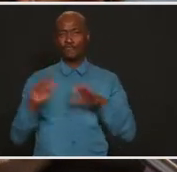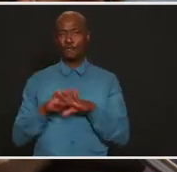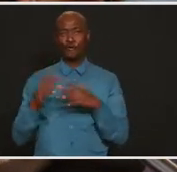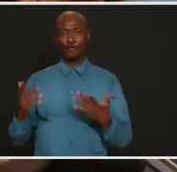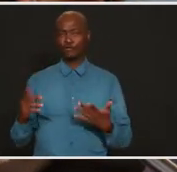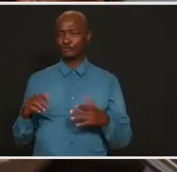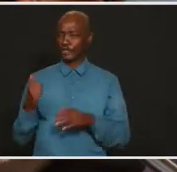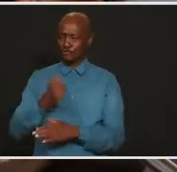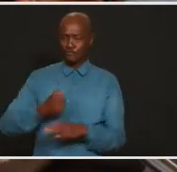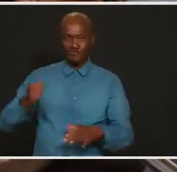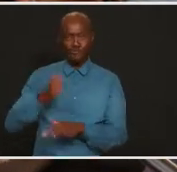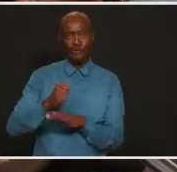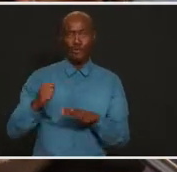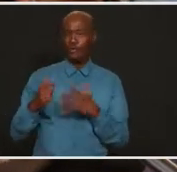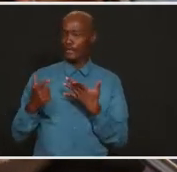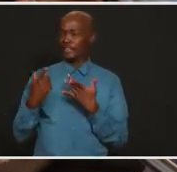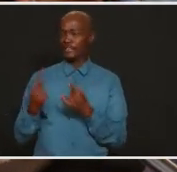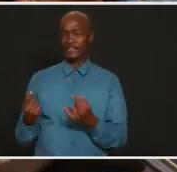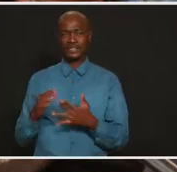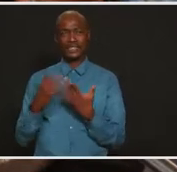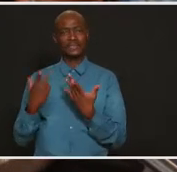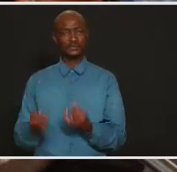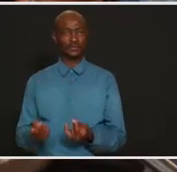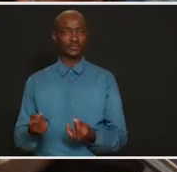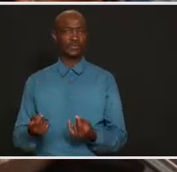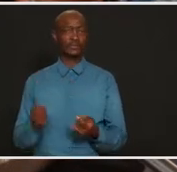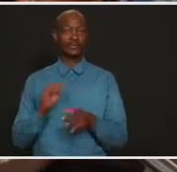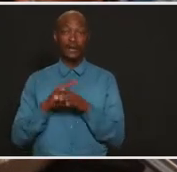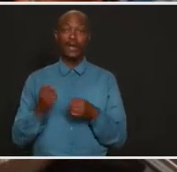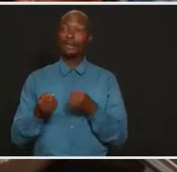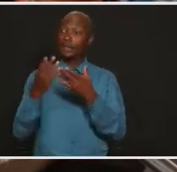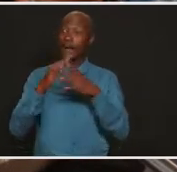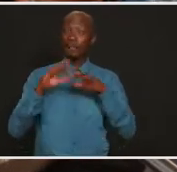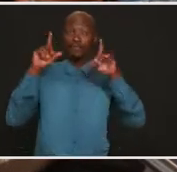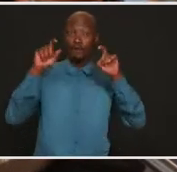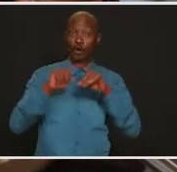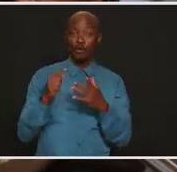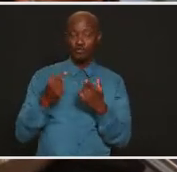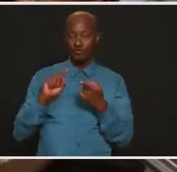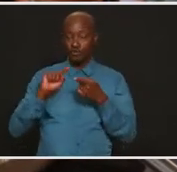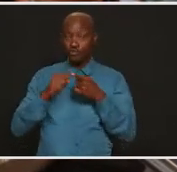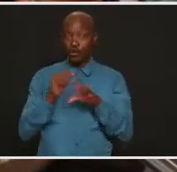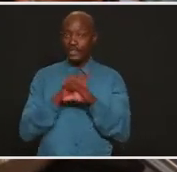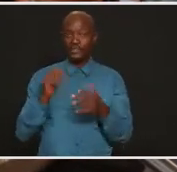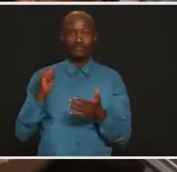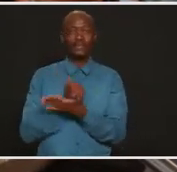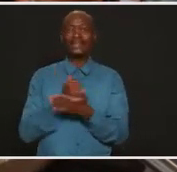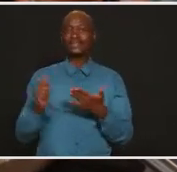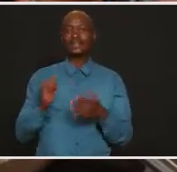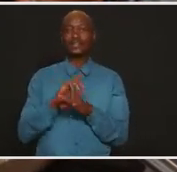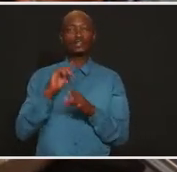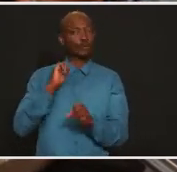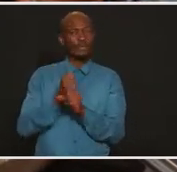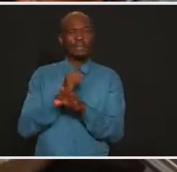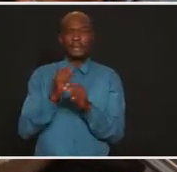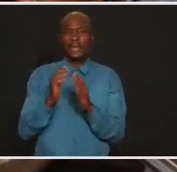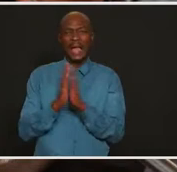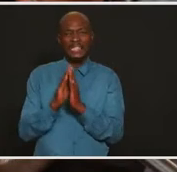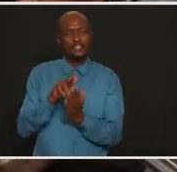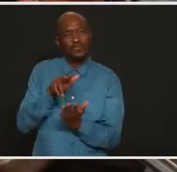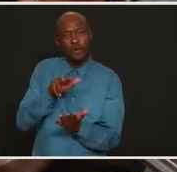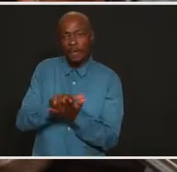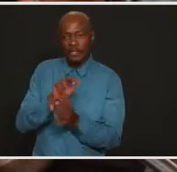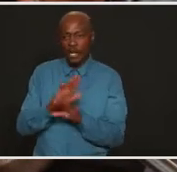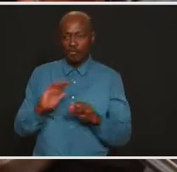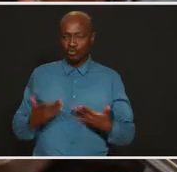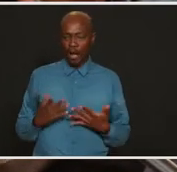and cooking Adventures they engage in I'm happy also to submit forms of notification not registration don't make me ask for permission to